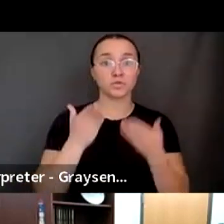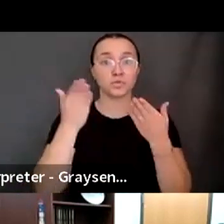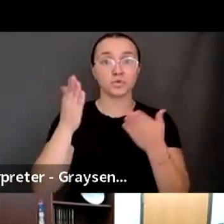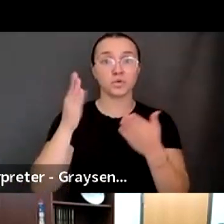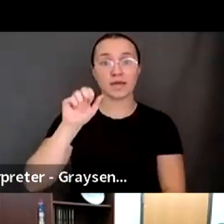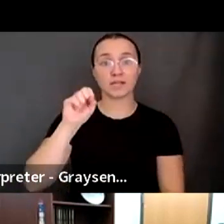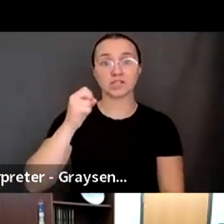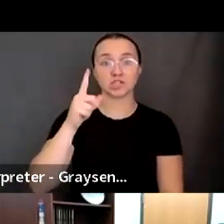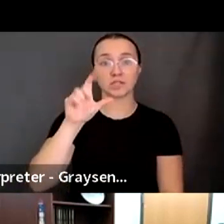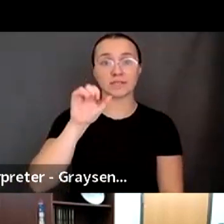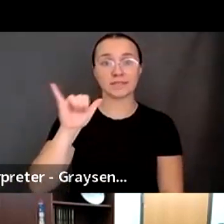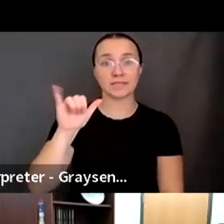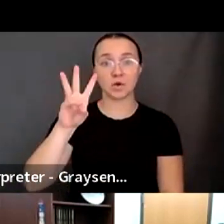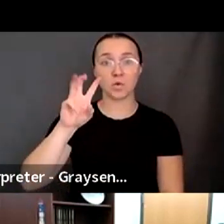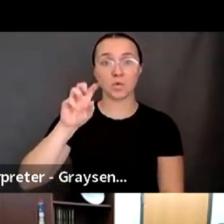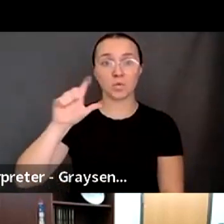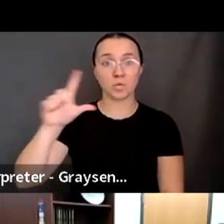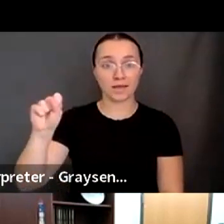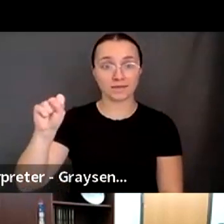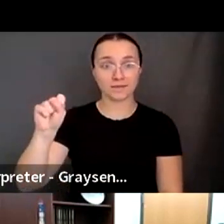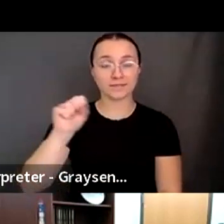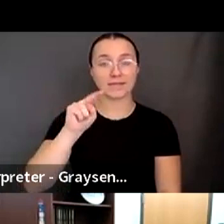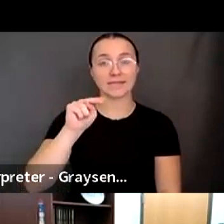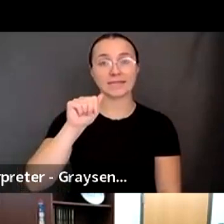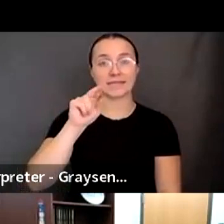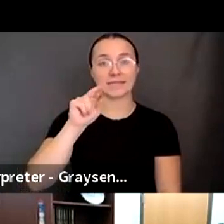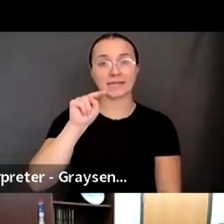Ajinkya and Nancy Welch.